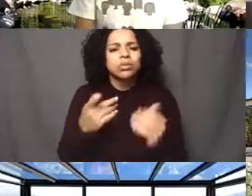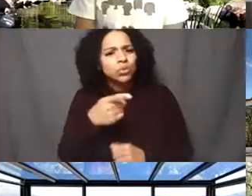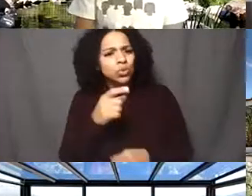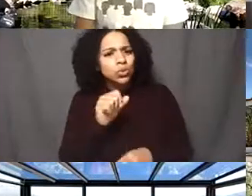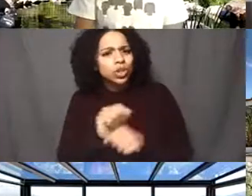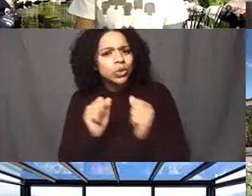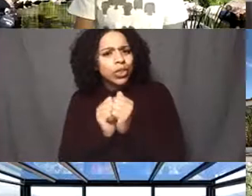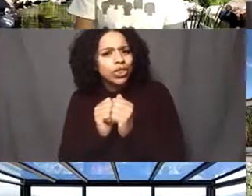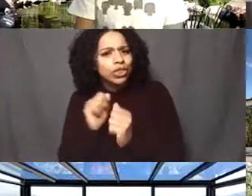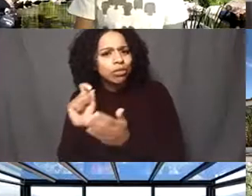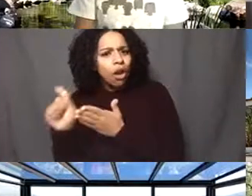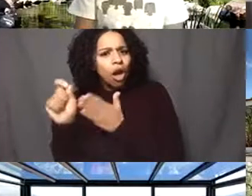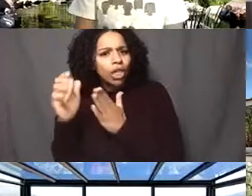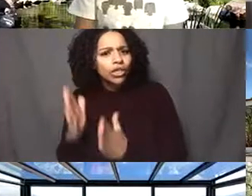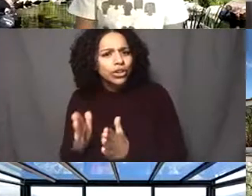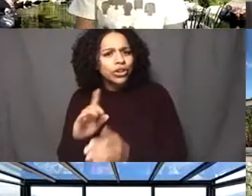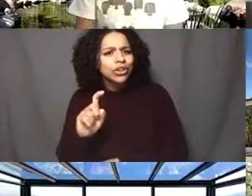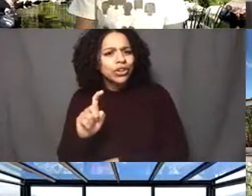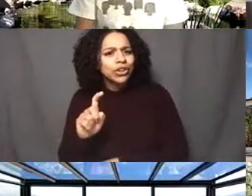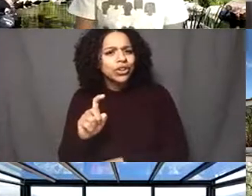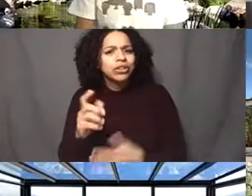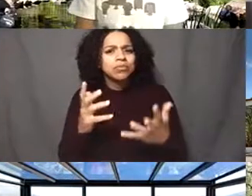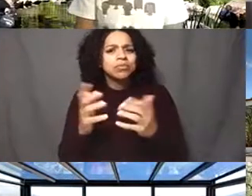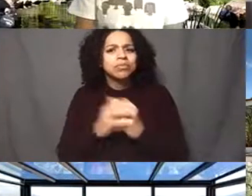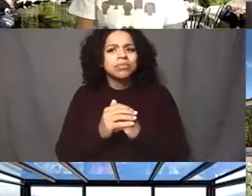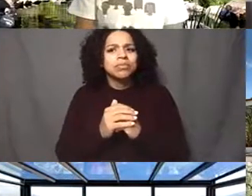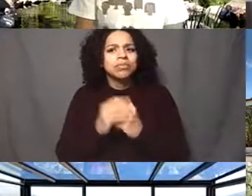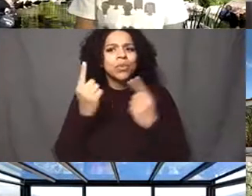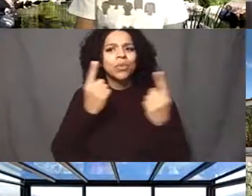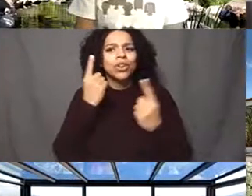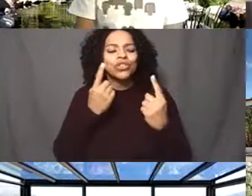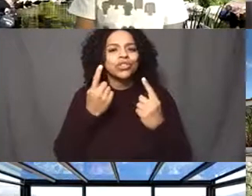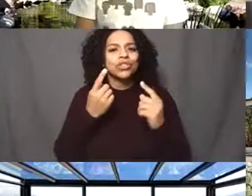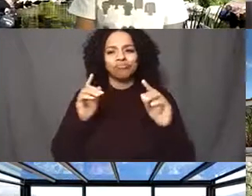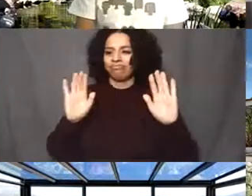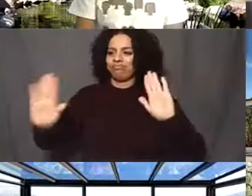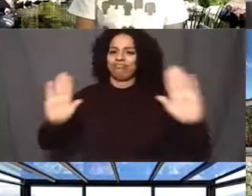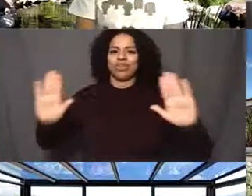any capacity, and to what extent do you see your work overlapping with hers?